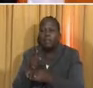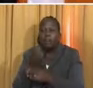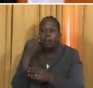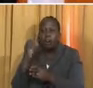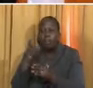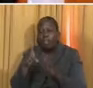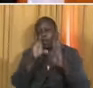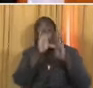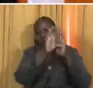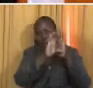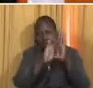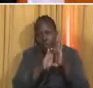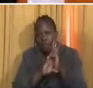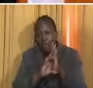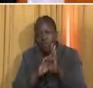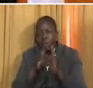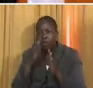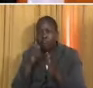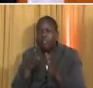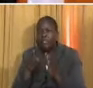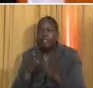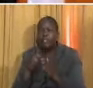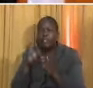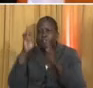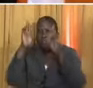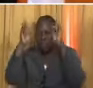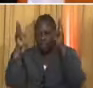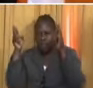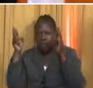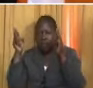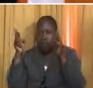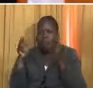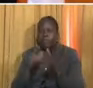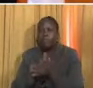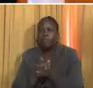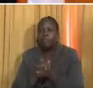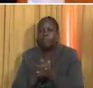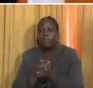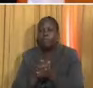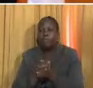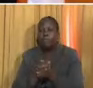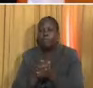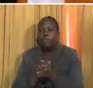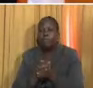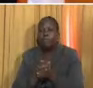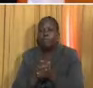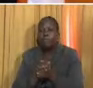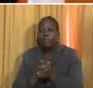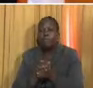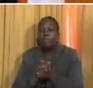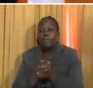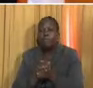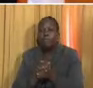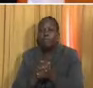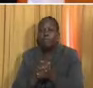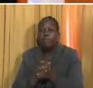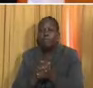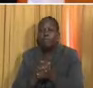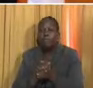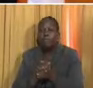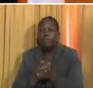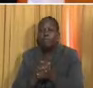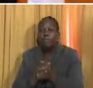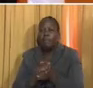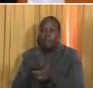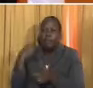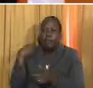Constitution, and for these reasons, I would set aside the judgment of the Court of Appeal to the extent explained. The